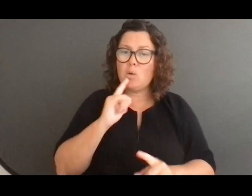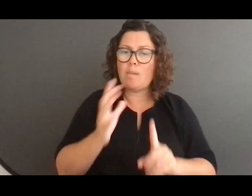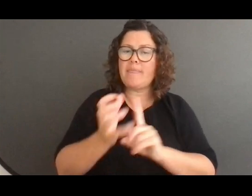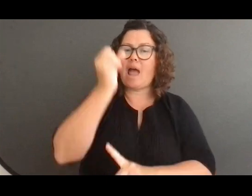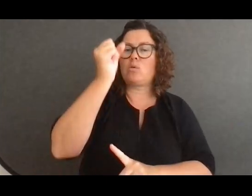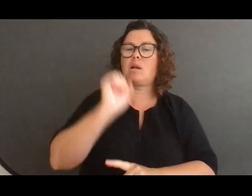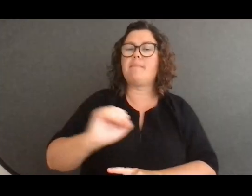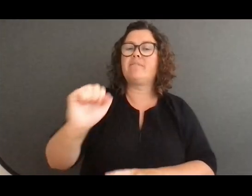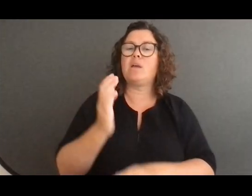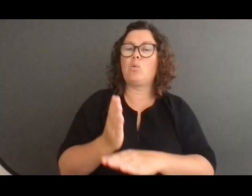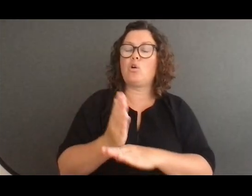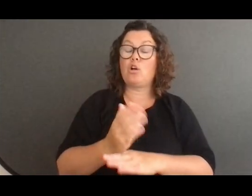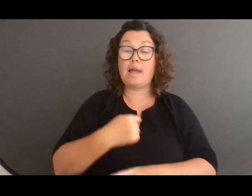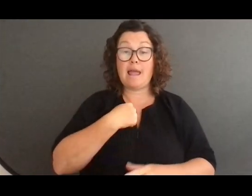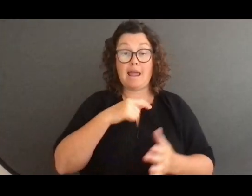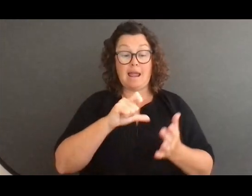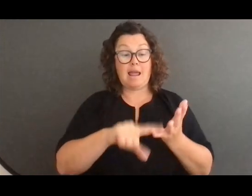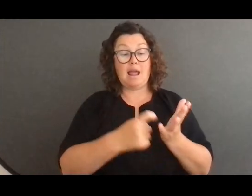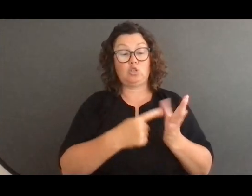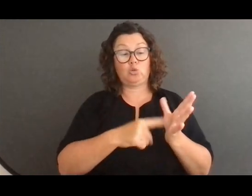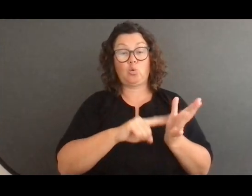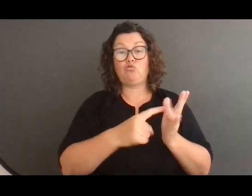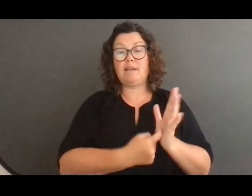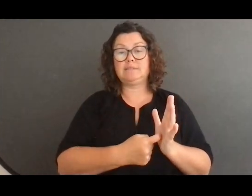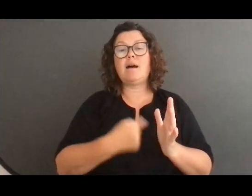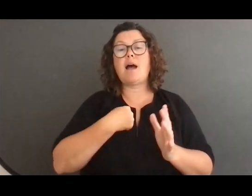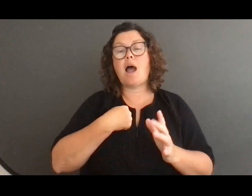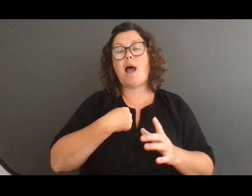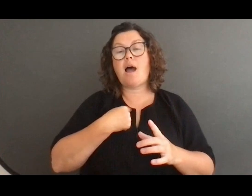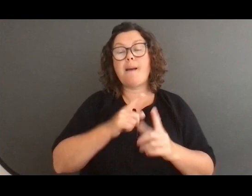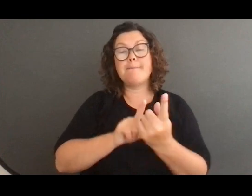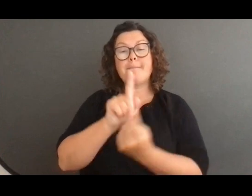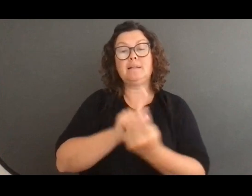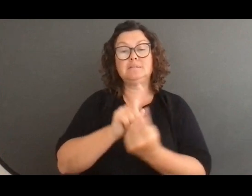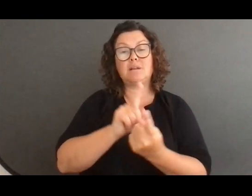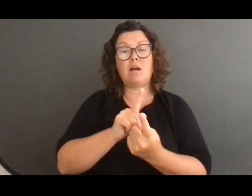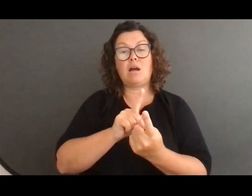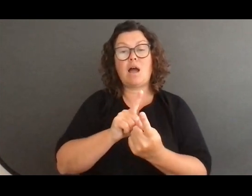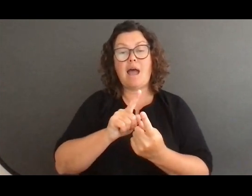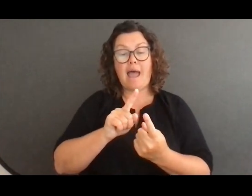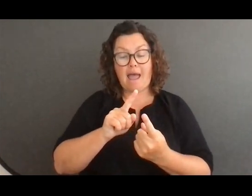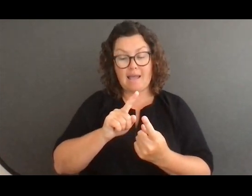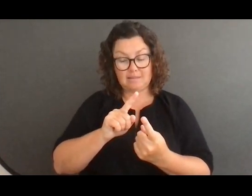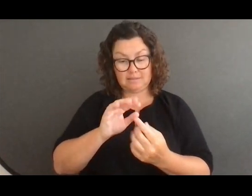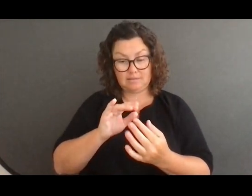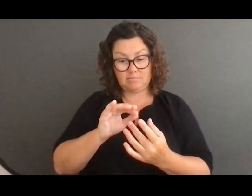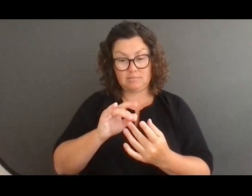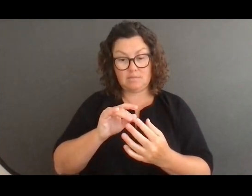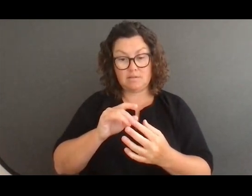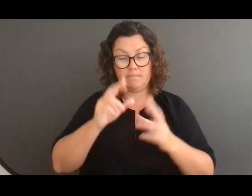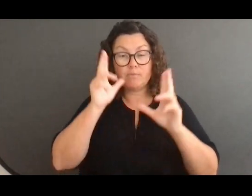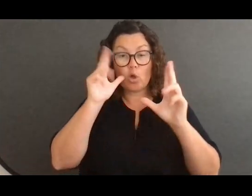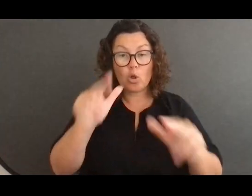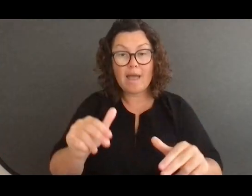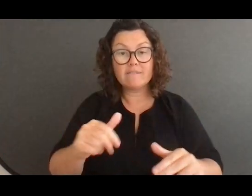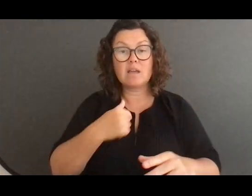I'm also actively involved in mentoring through our professional practice programs. But this is not the whole story of the term, Tuakana